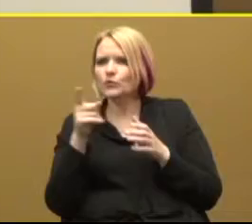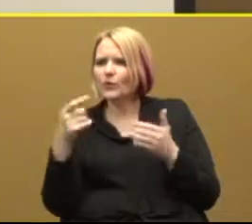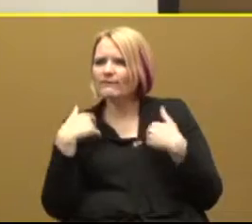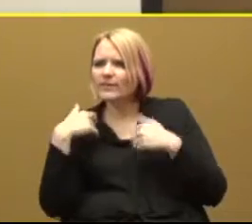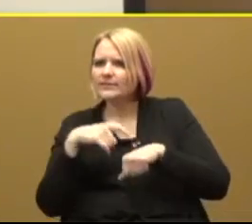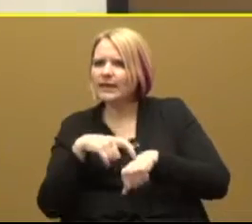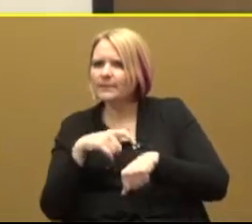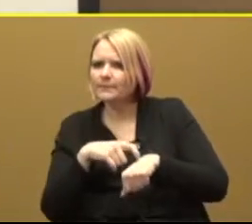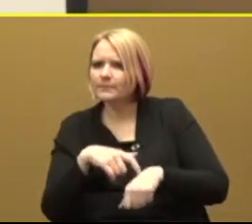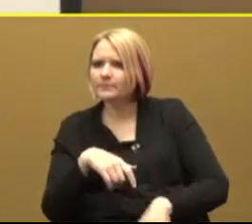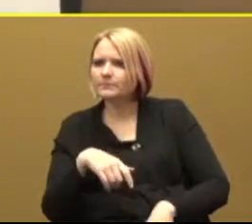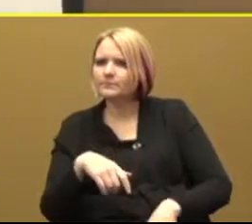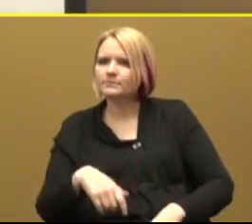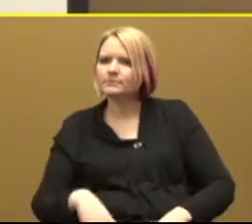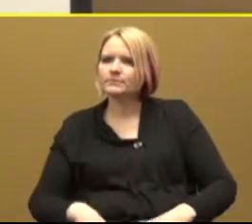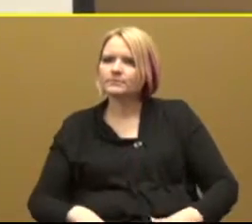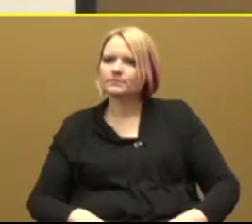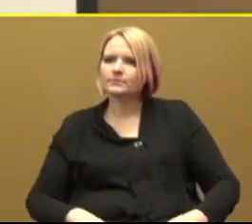the time?